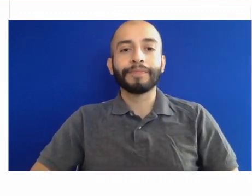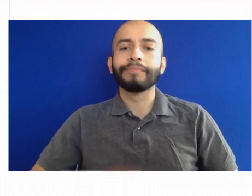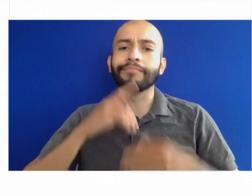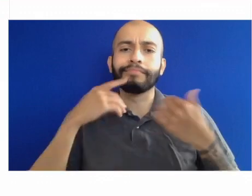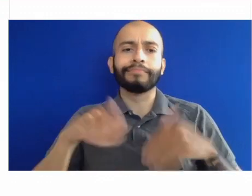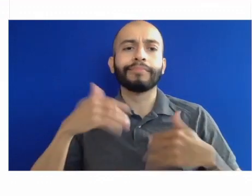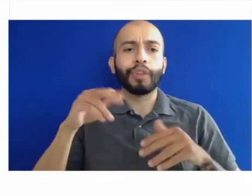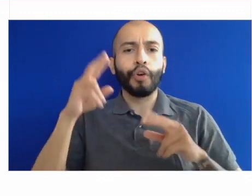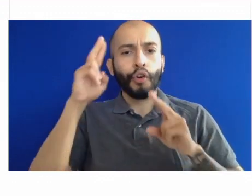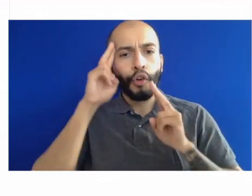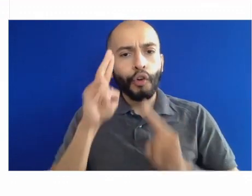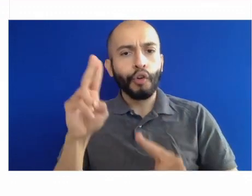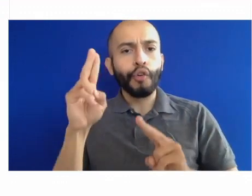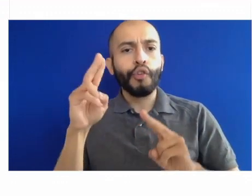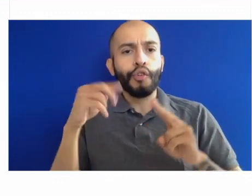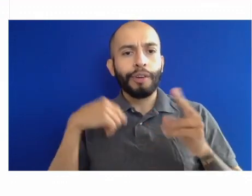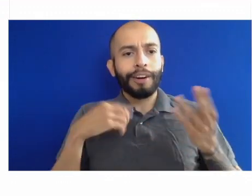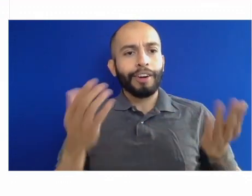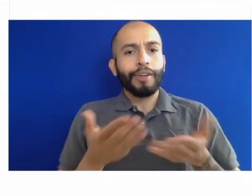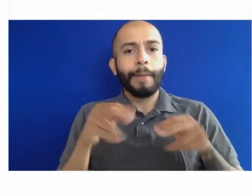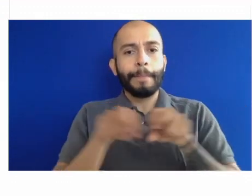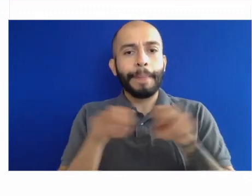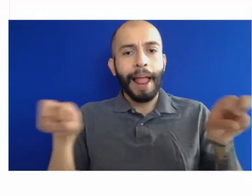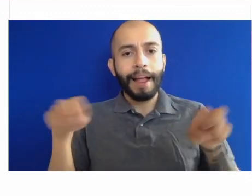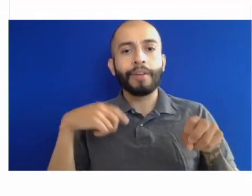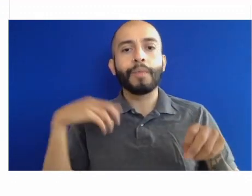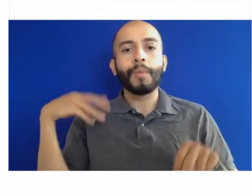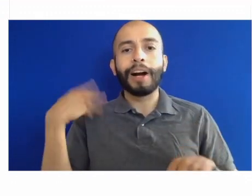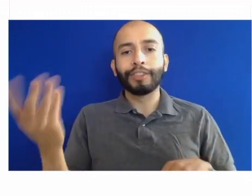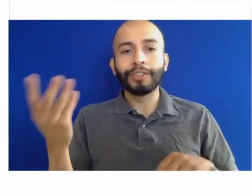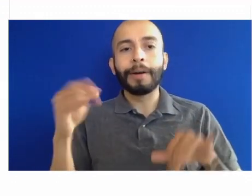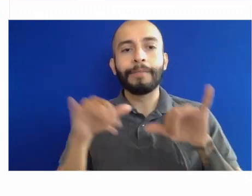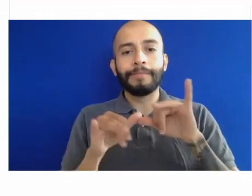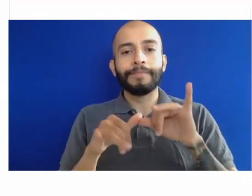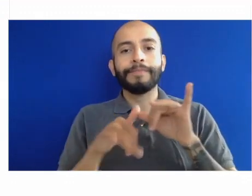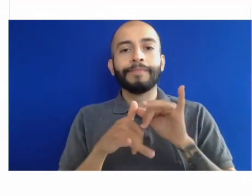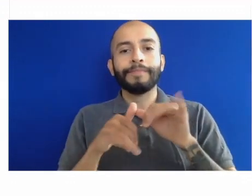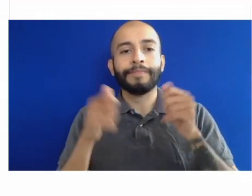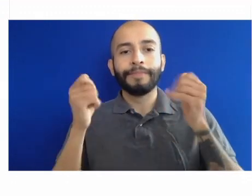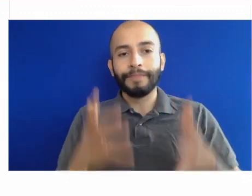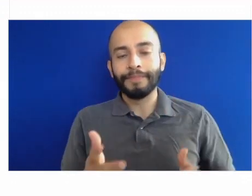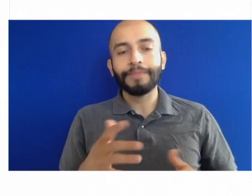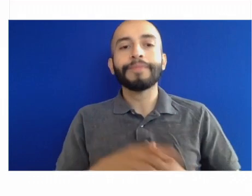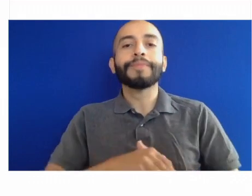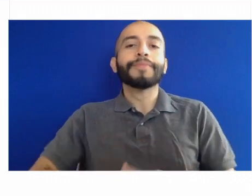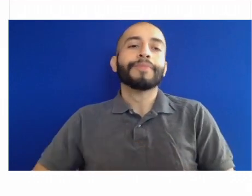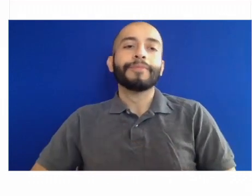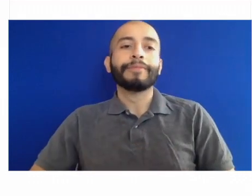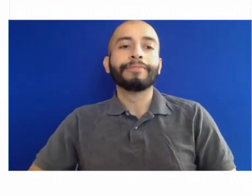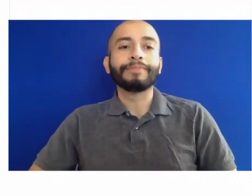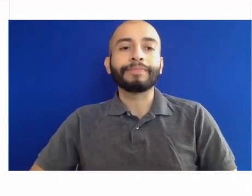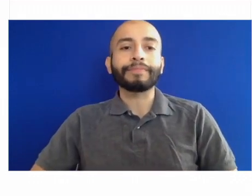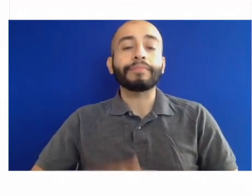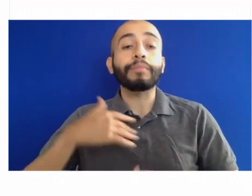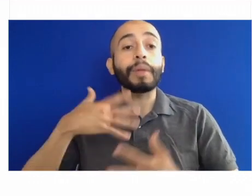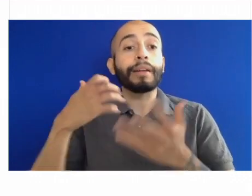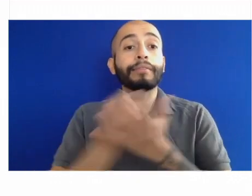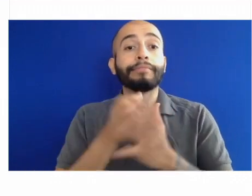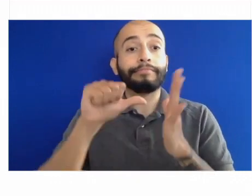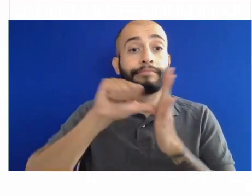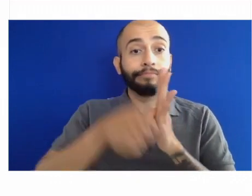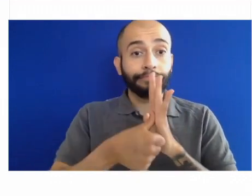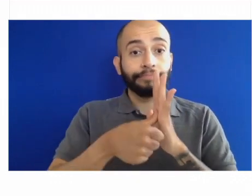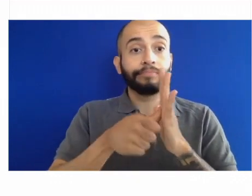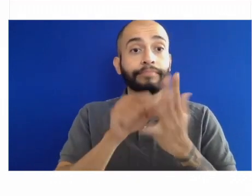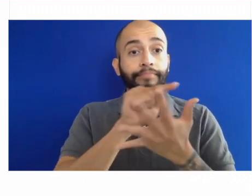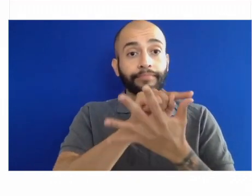I first of all want to start out by underlining several of the points made by my colleagues, particularly Dr.